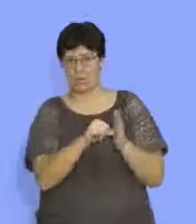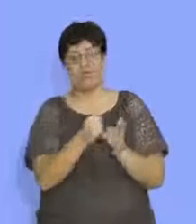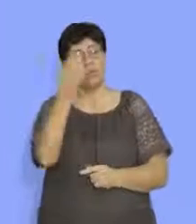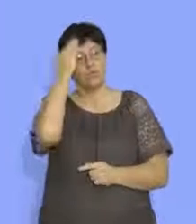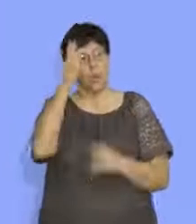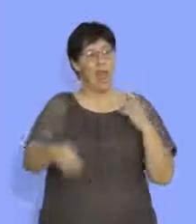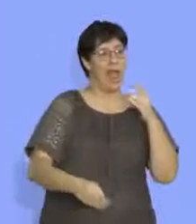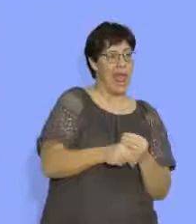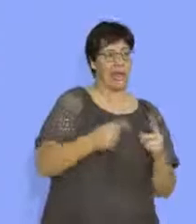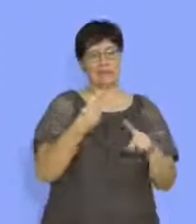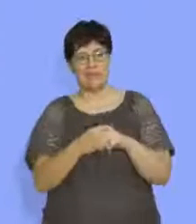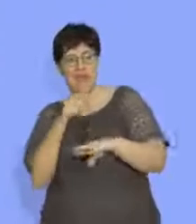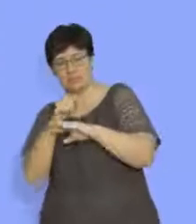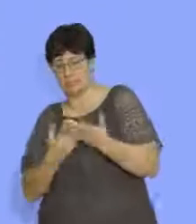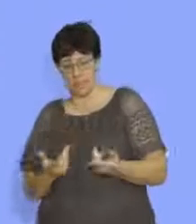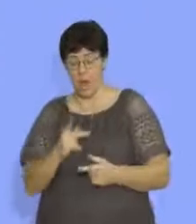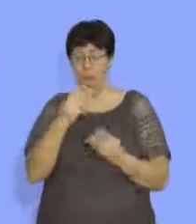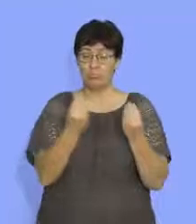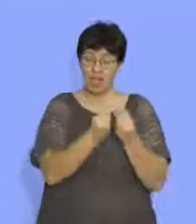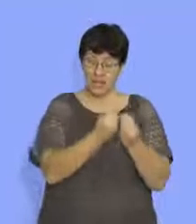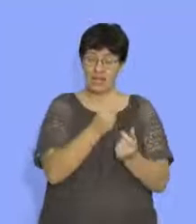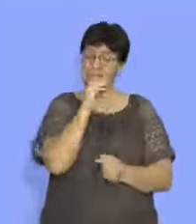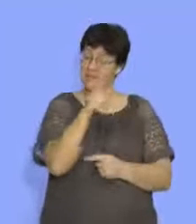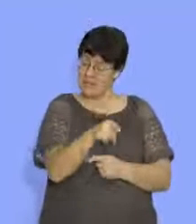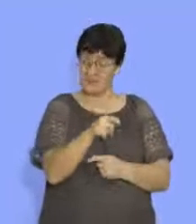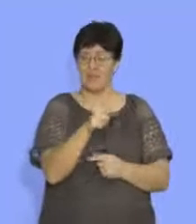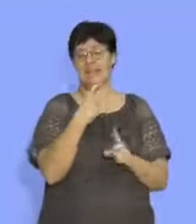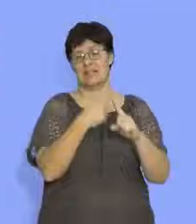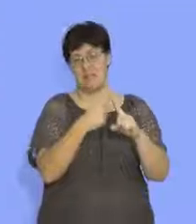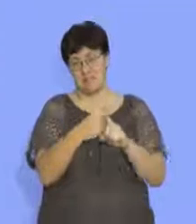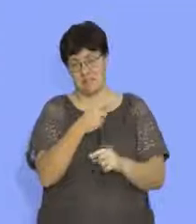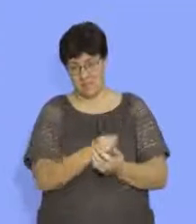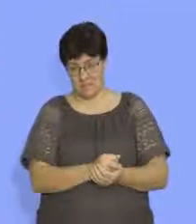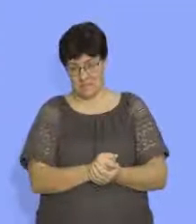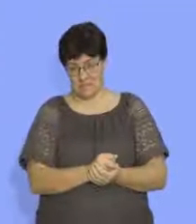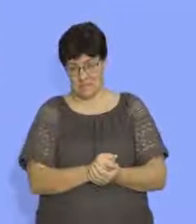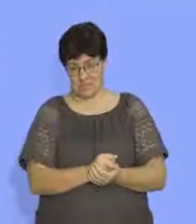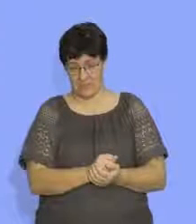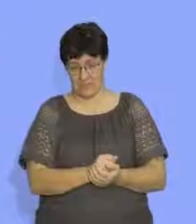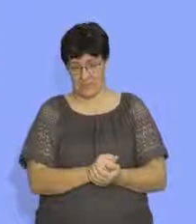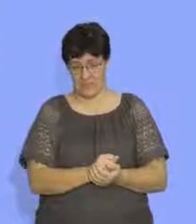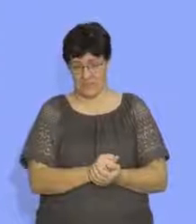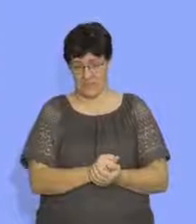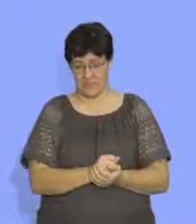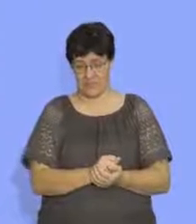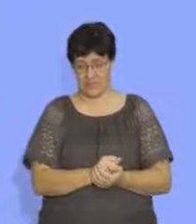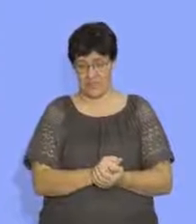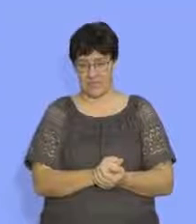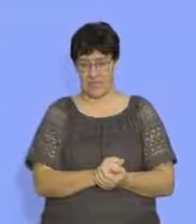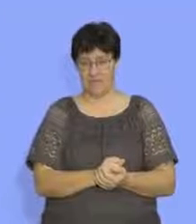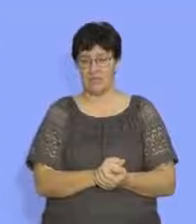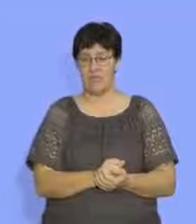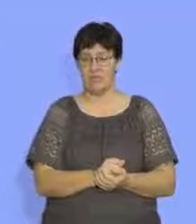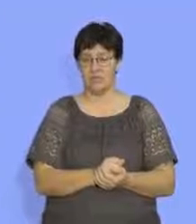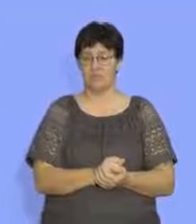know them, please. This means multiply. And please look at the difference between my multiply and my x, right?